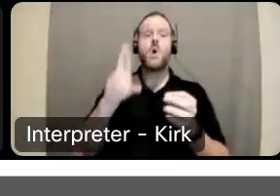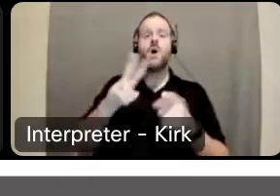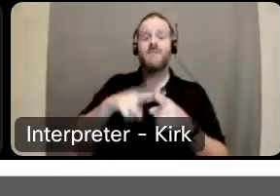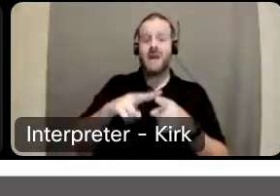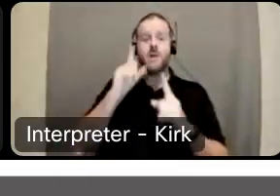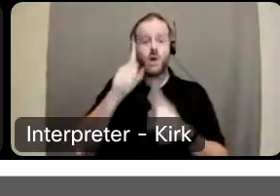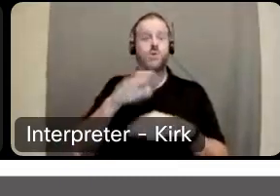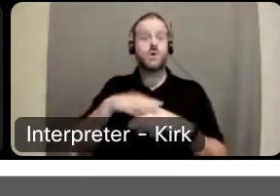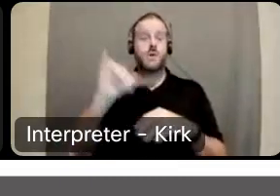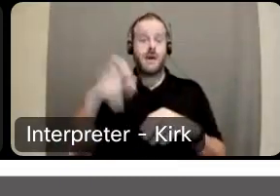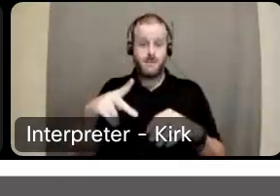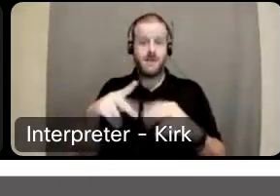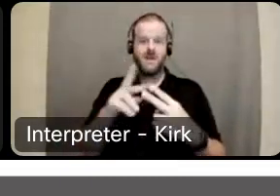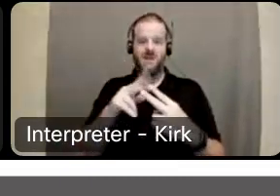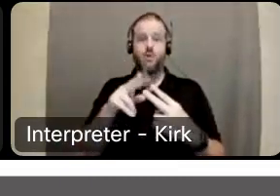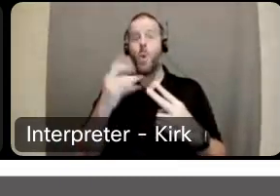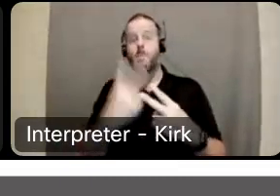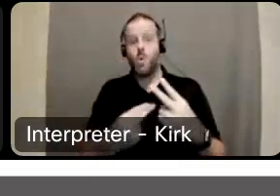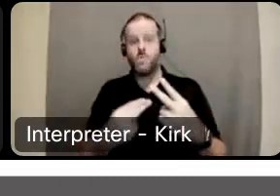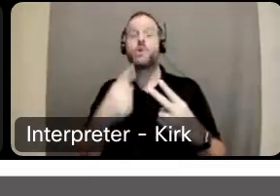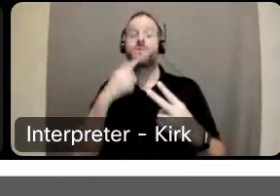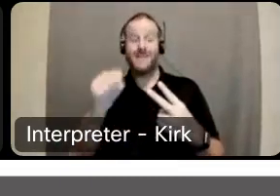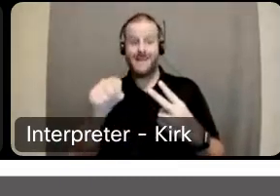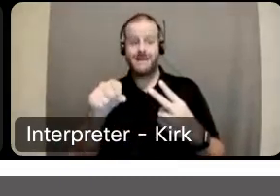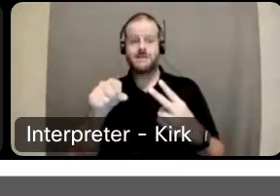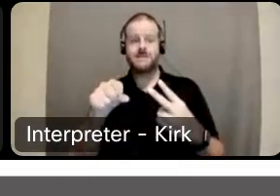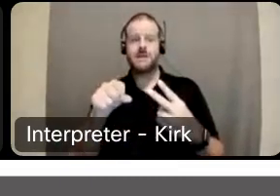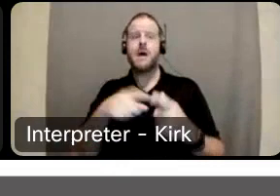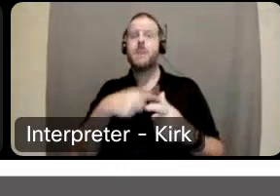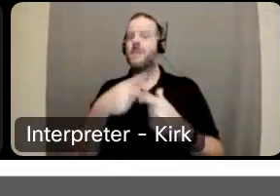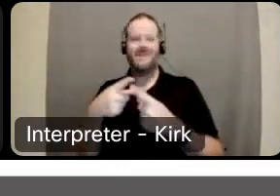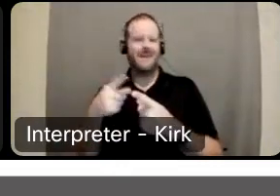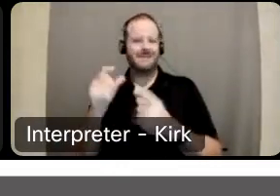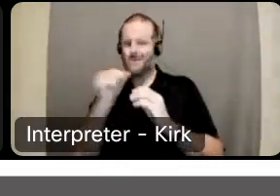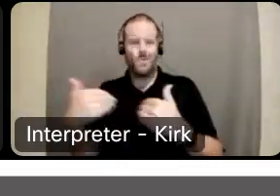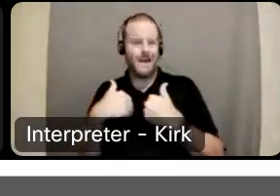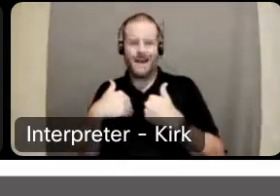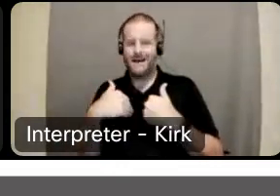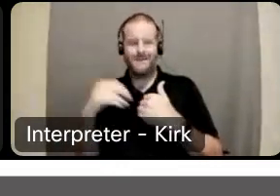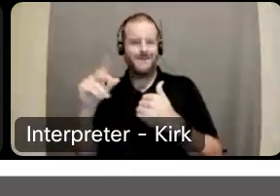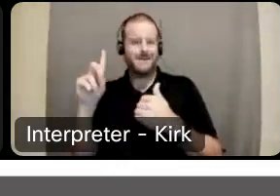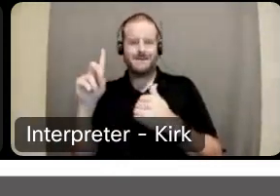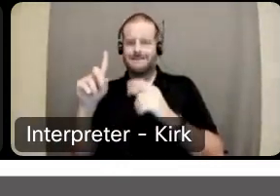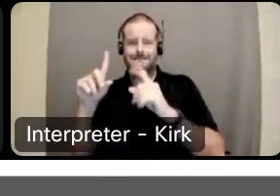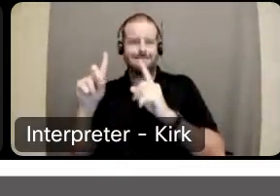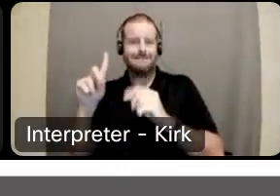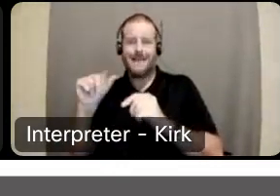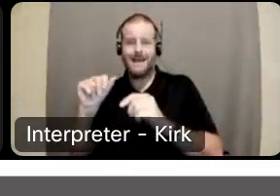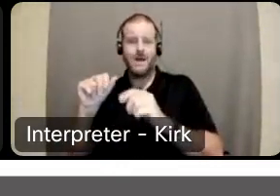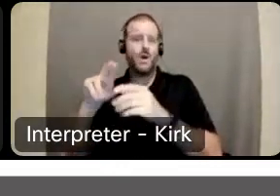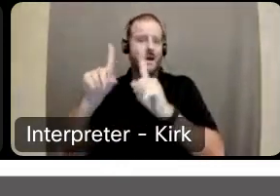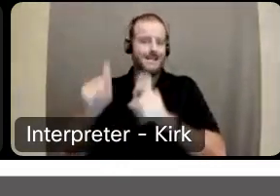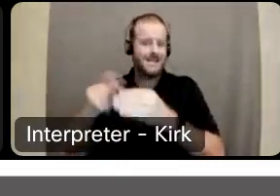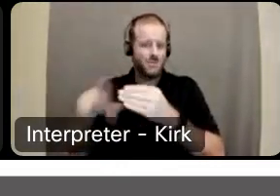their IEP, you've said yes, but then you actually don't have any data or assessment results to respond, which would be